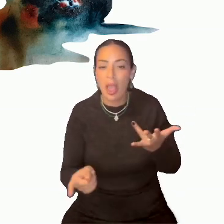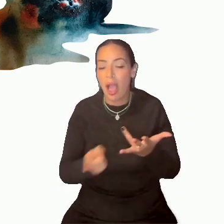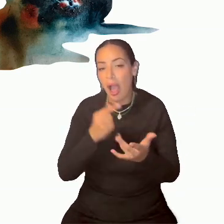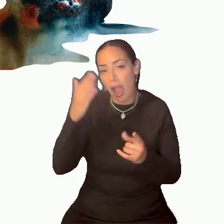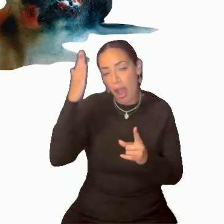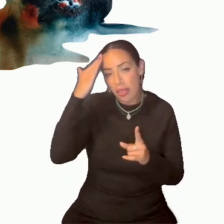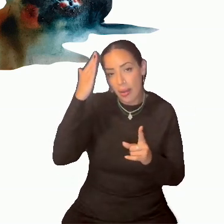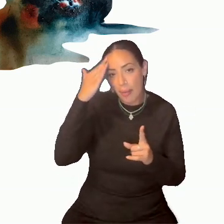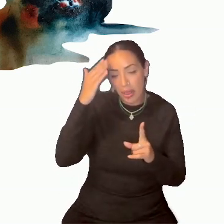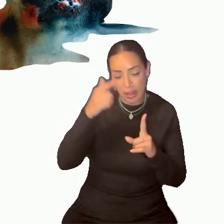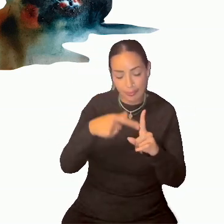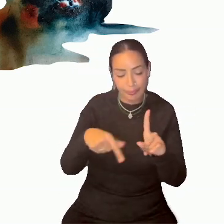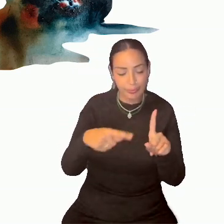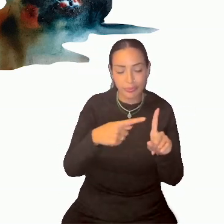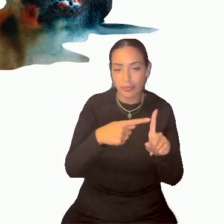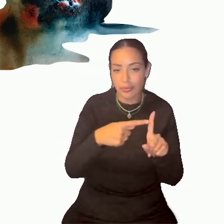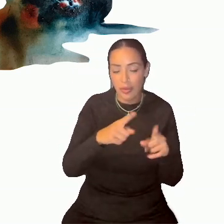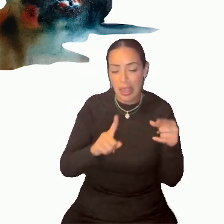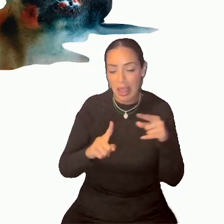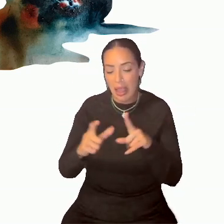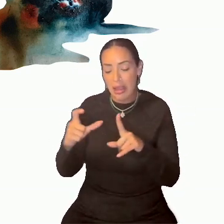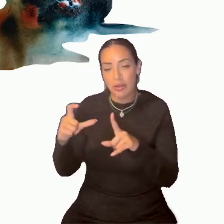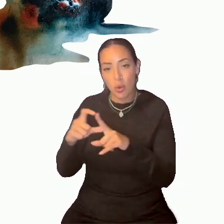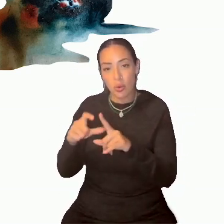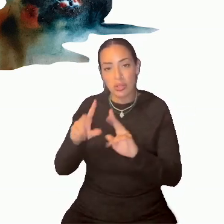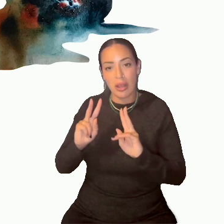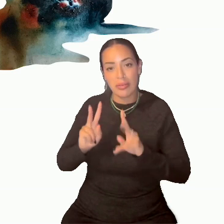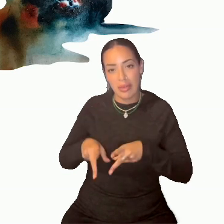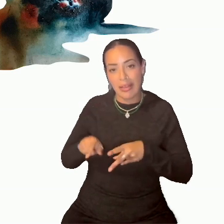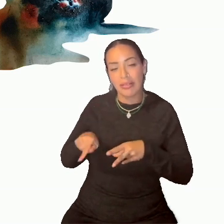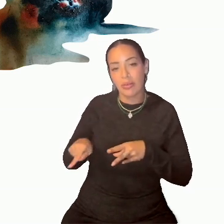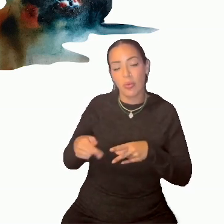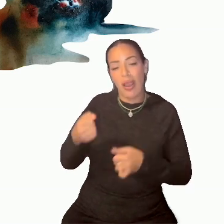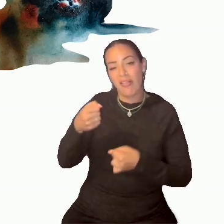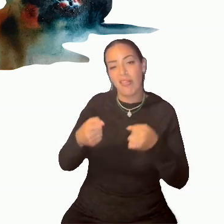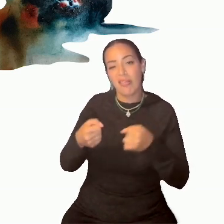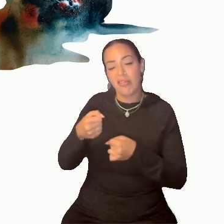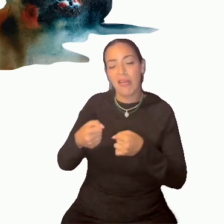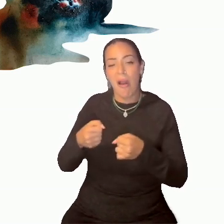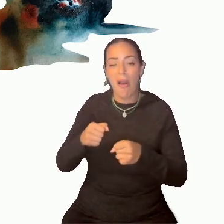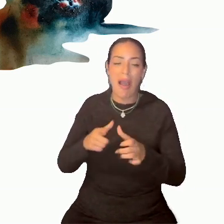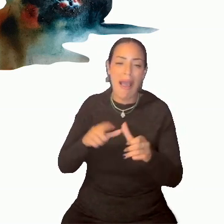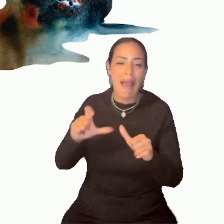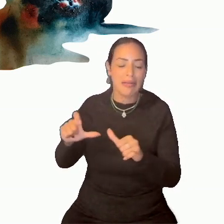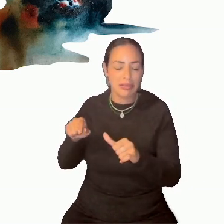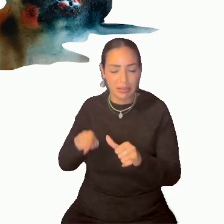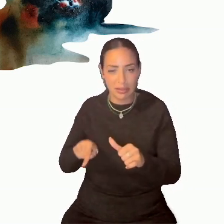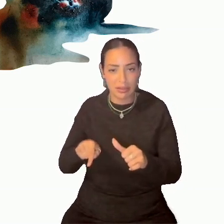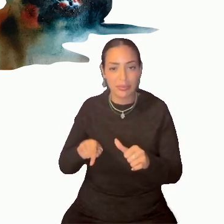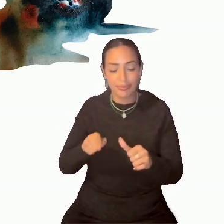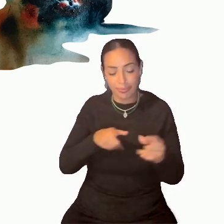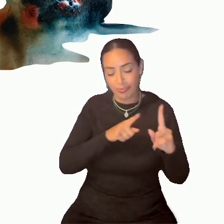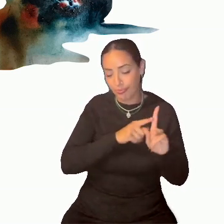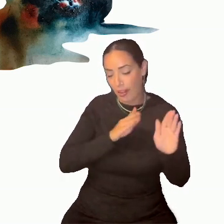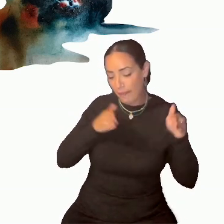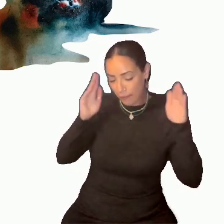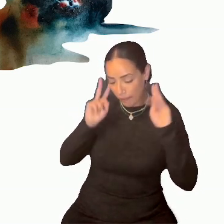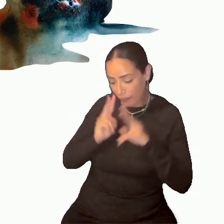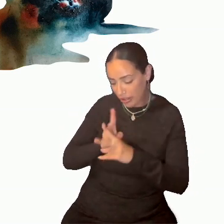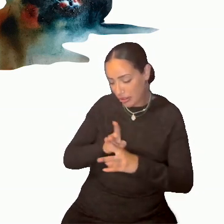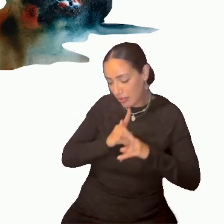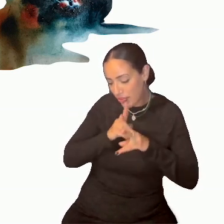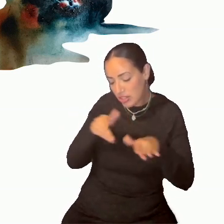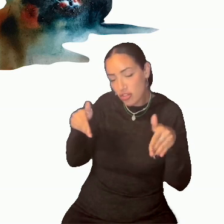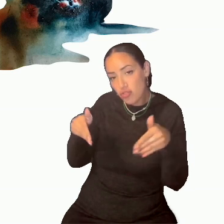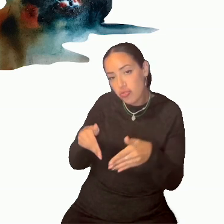of her daughter in a road traffic collision who visited her grave every evening. Every evening she would sit on the ground next to her, staying with